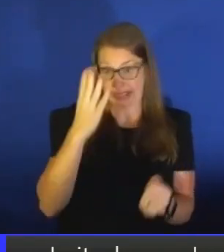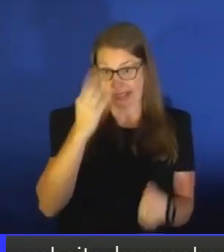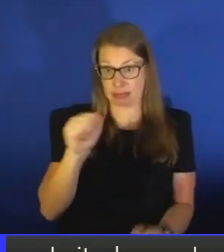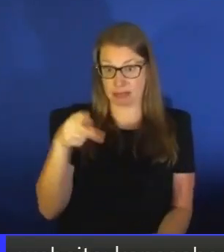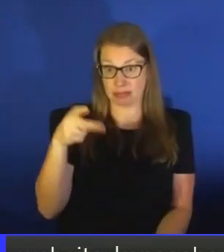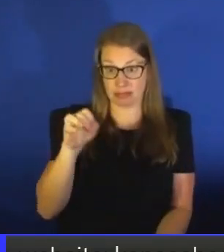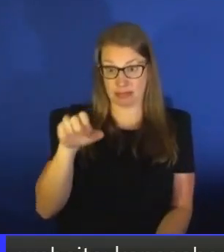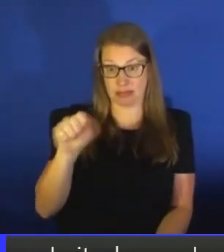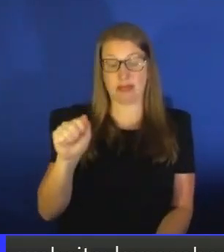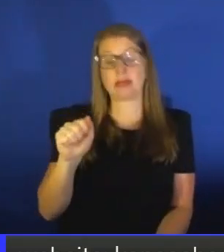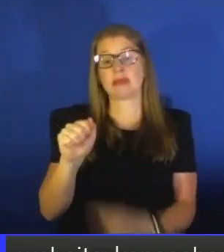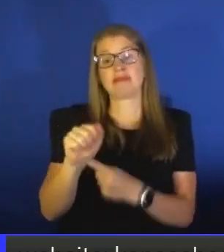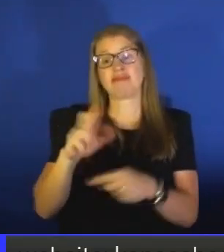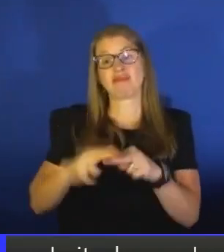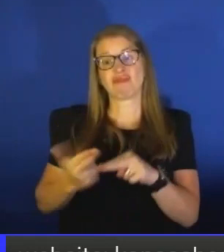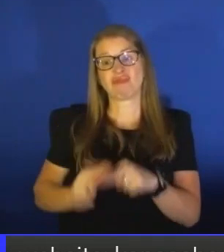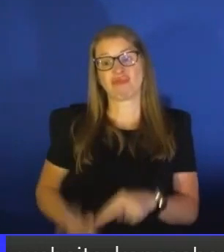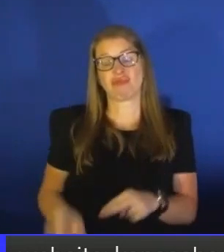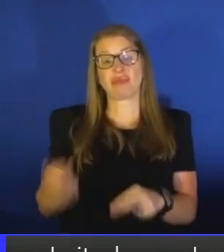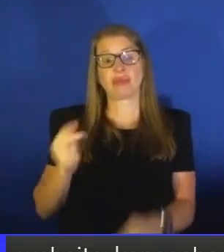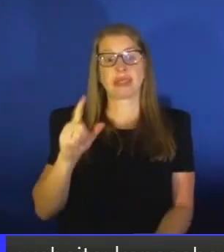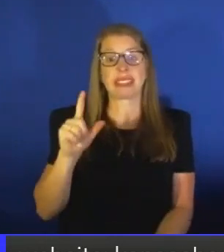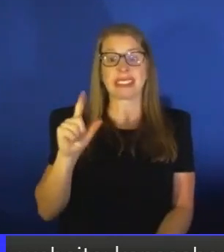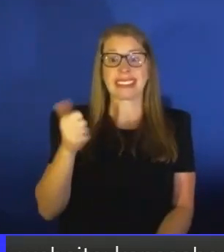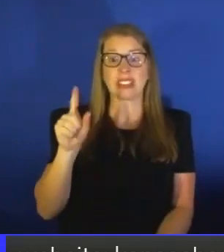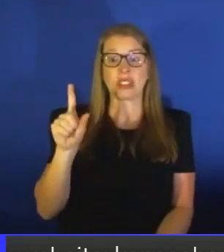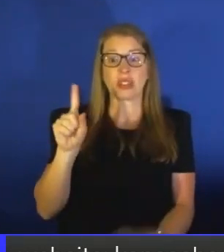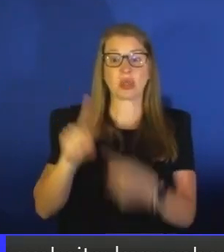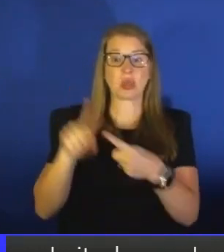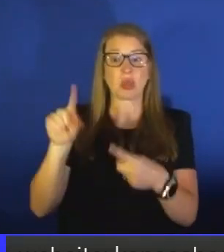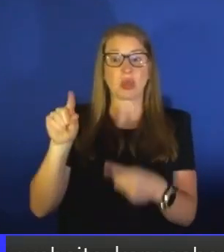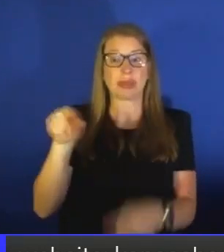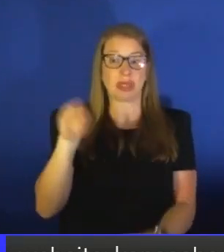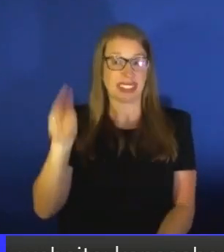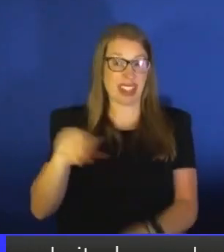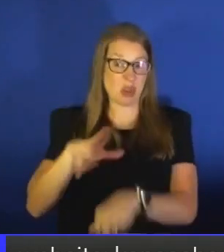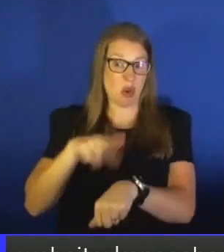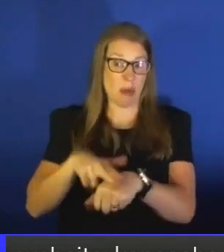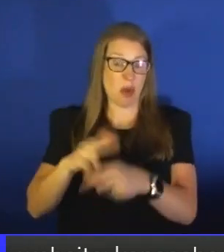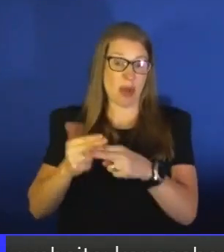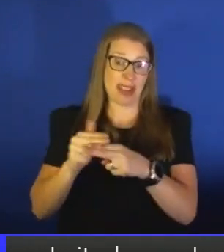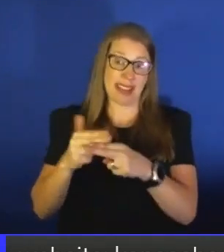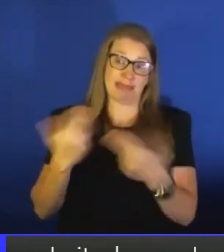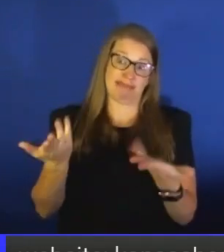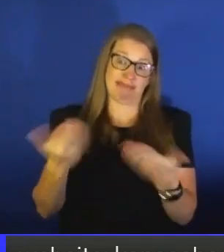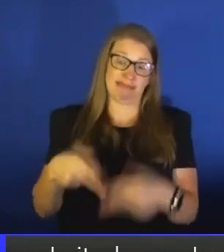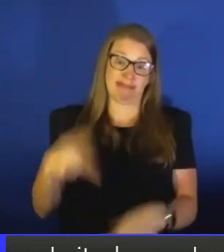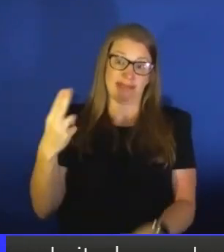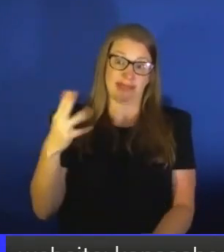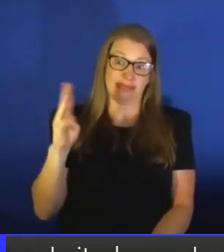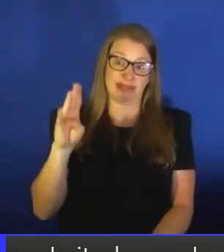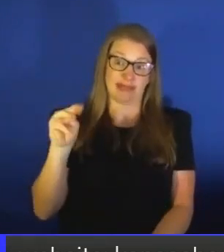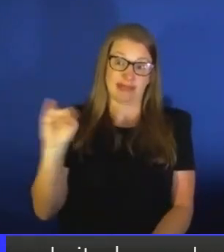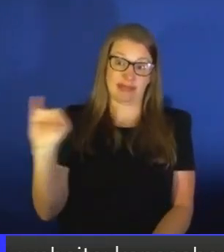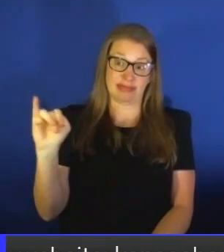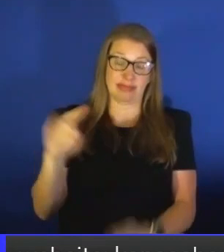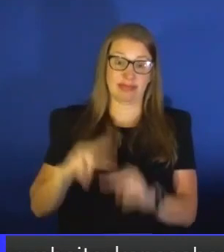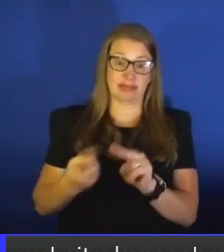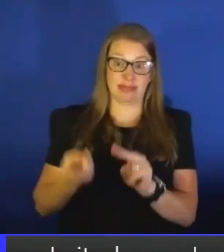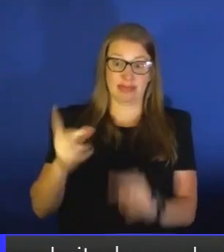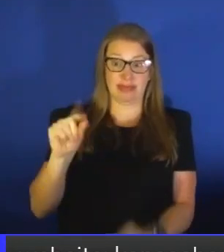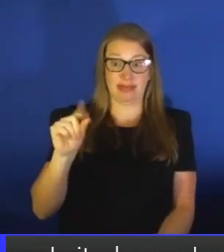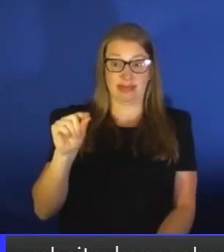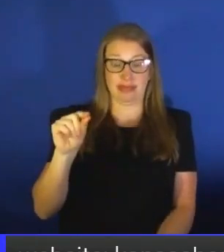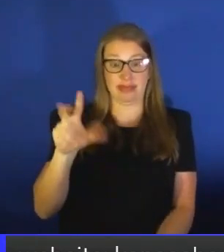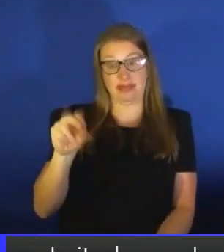even some patients that I already mentioned, 10 to 20% are normal weight. So some may have a high BMI and they lose 20, 40 pounds, and yet they still have